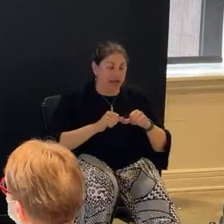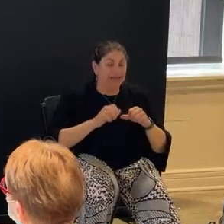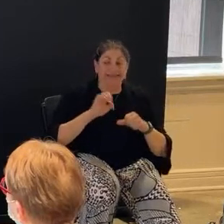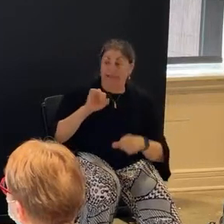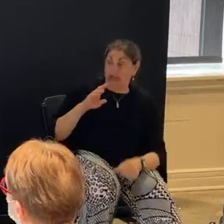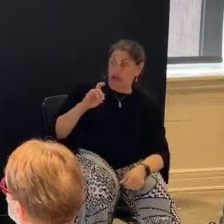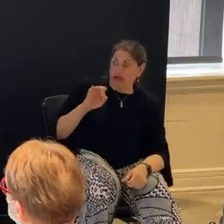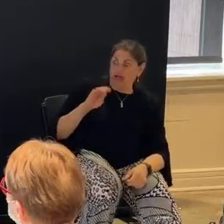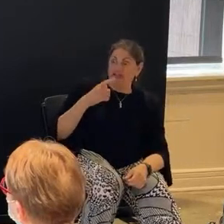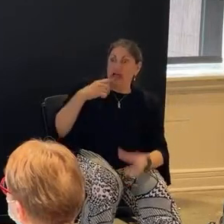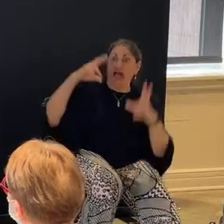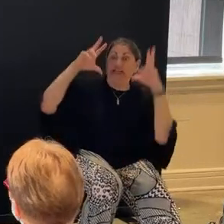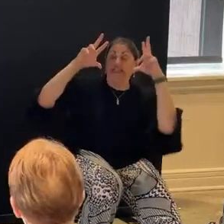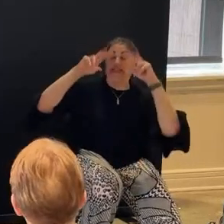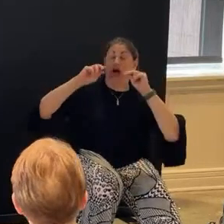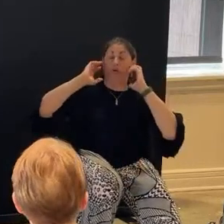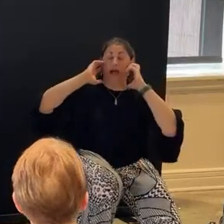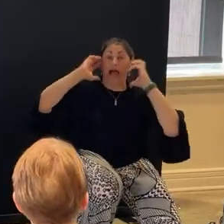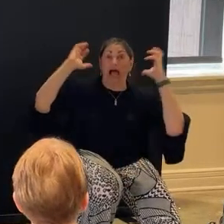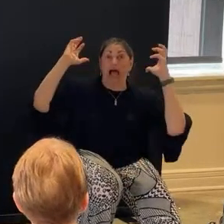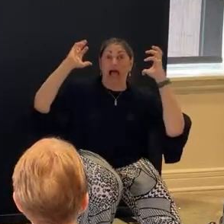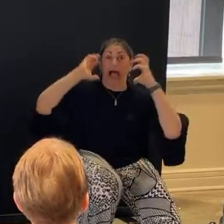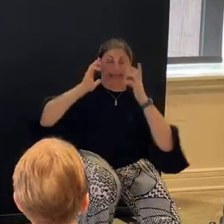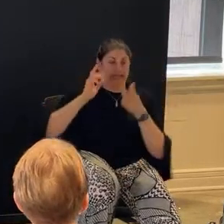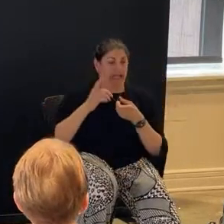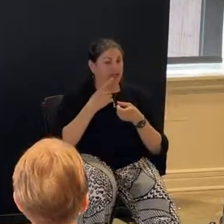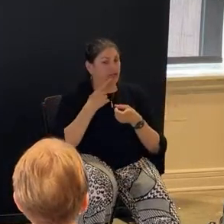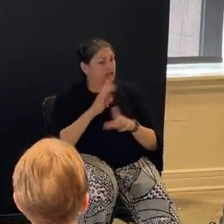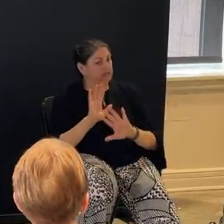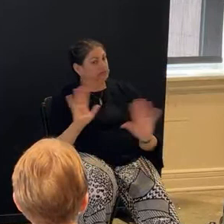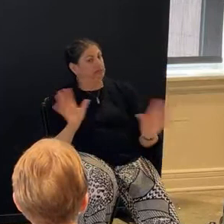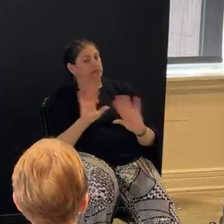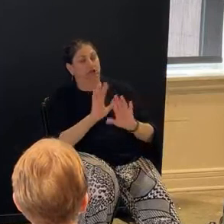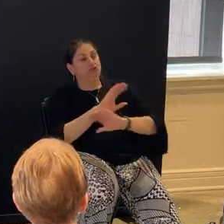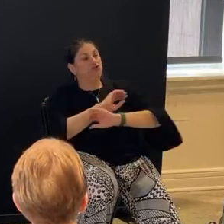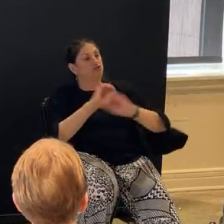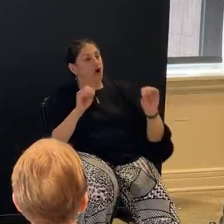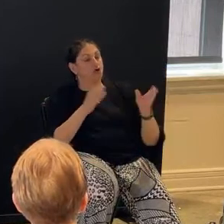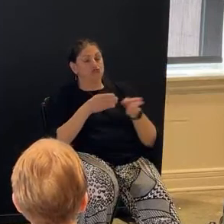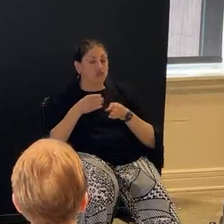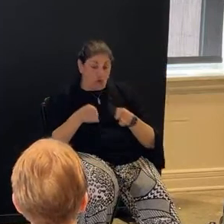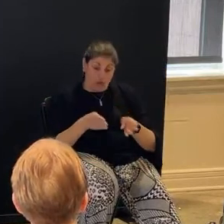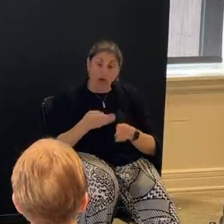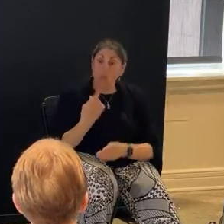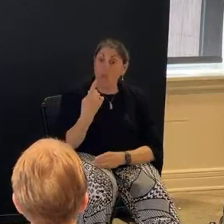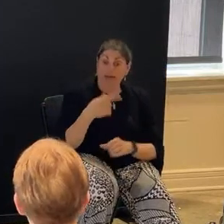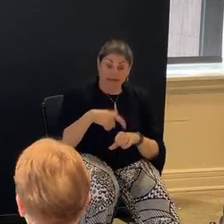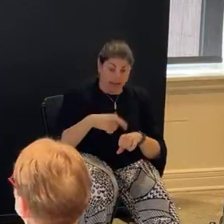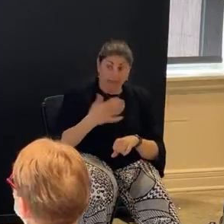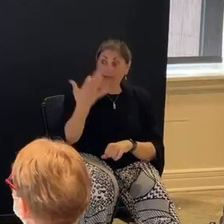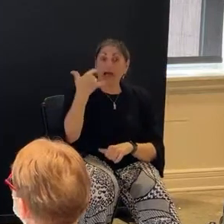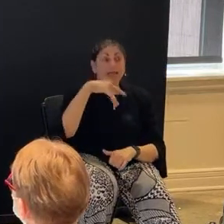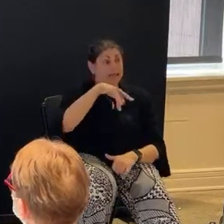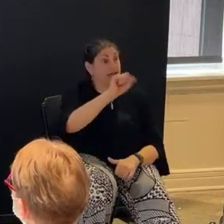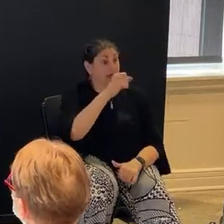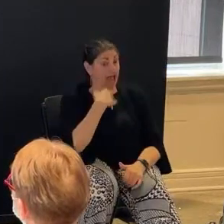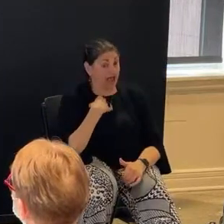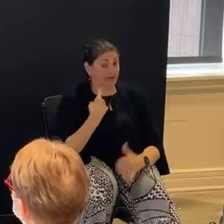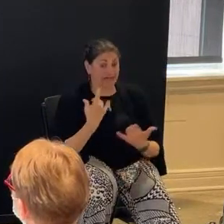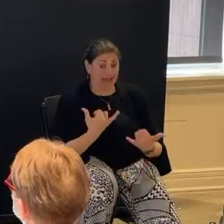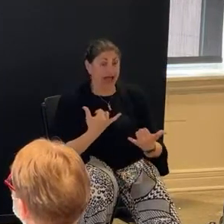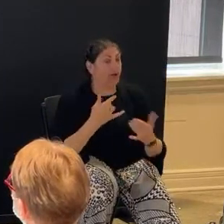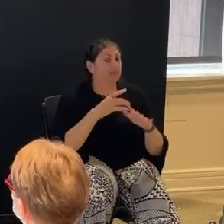whole mandate of the blast area is that there are no roads. I mean, there was a road once, but it's totally gone. And so to